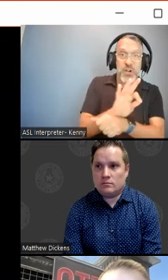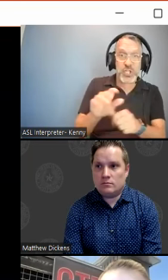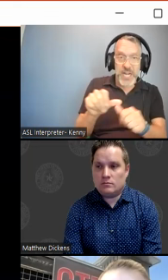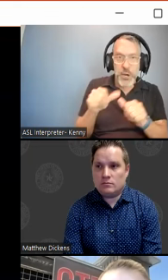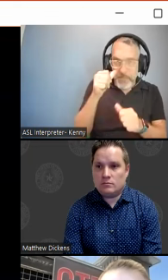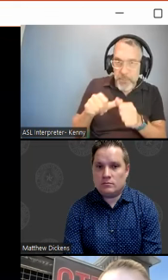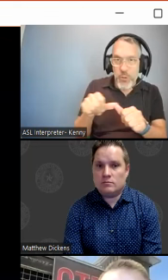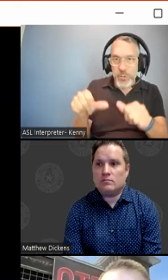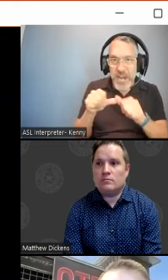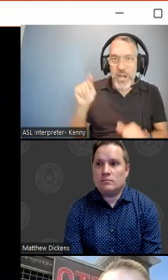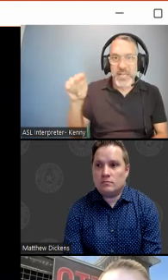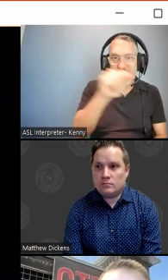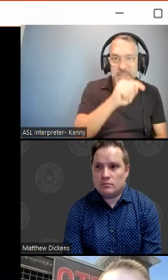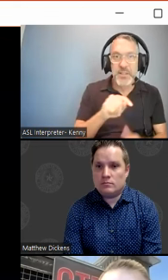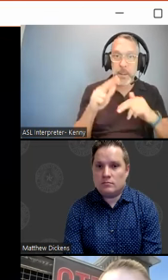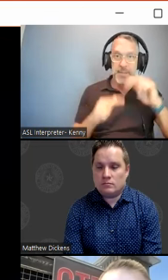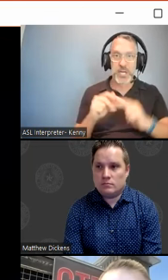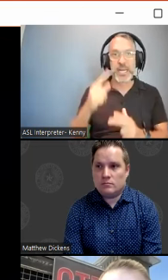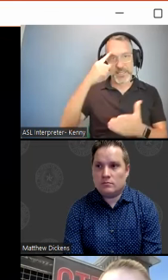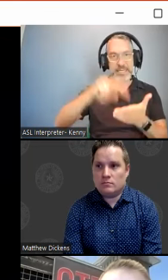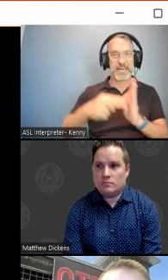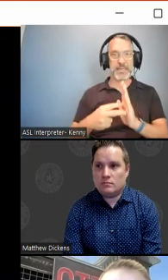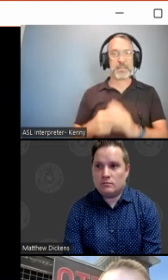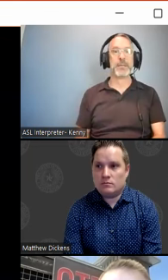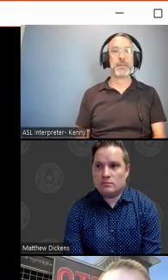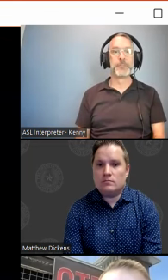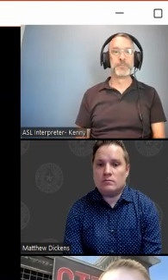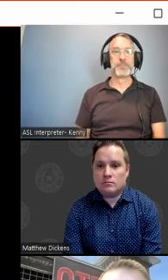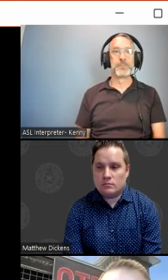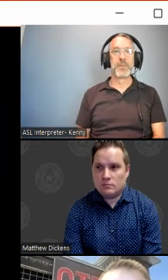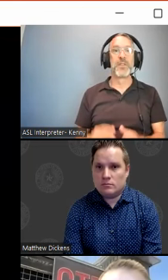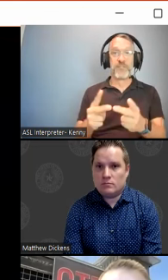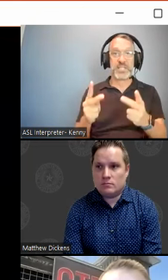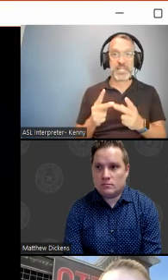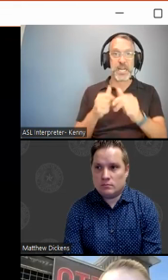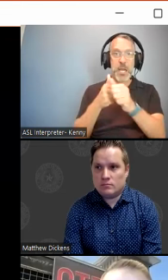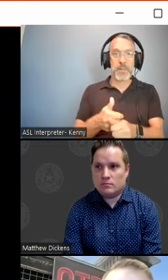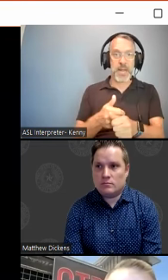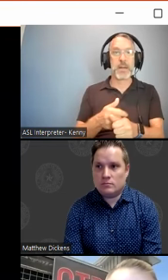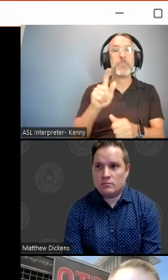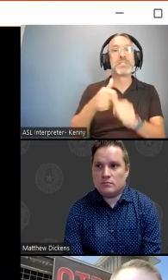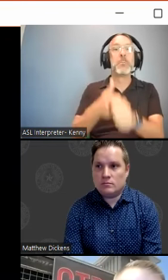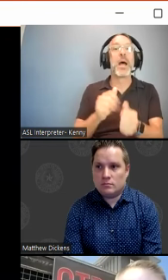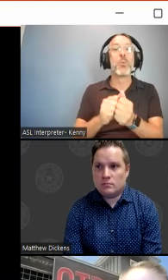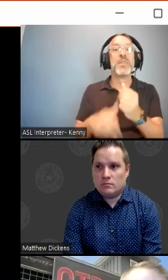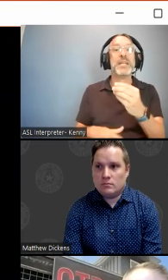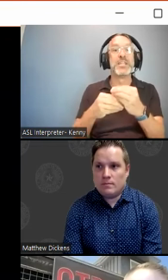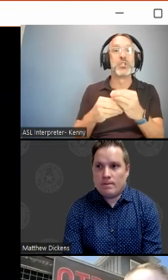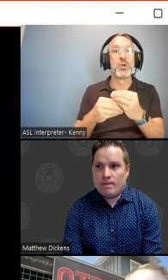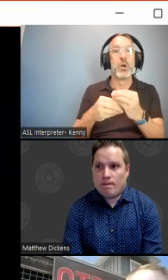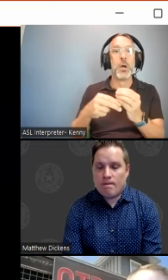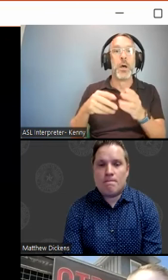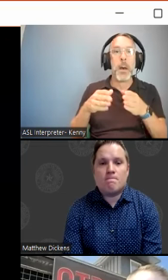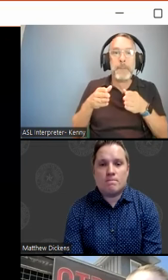those areas that the building is intended for, the facility has to comply with additional path of